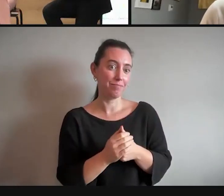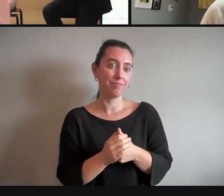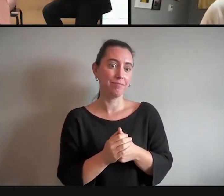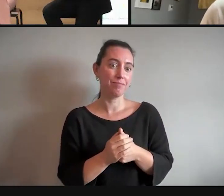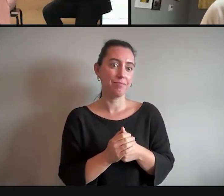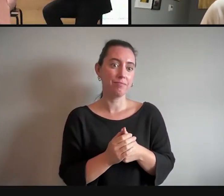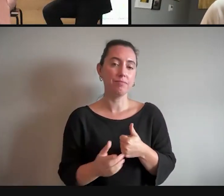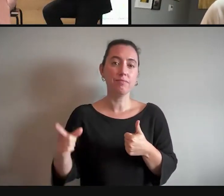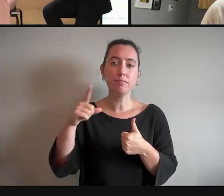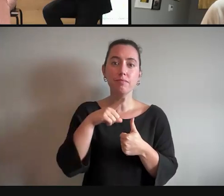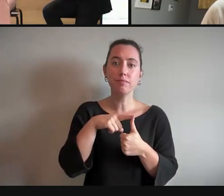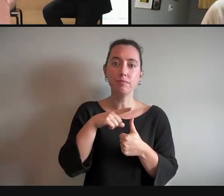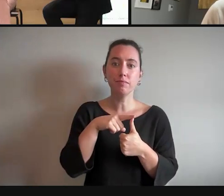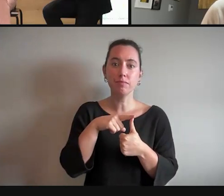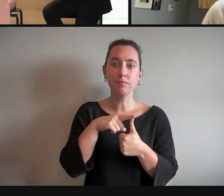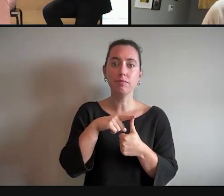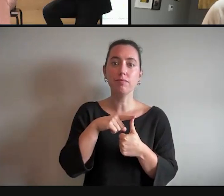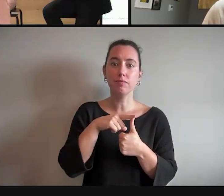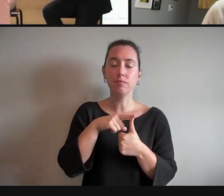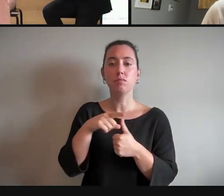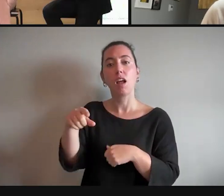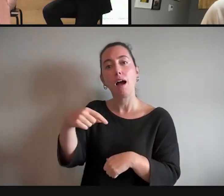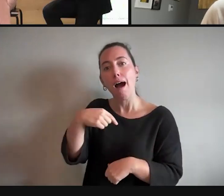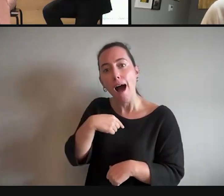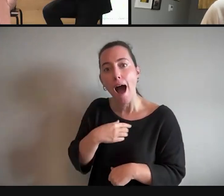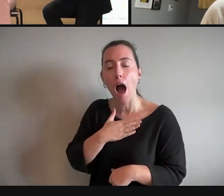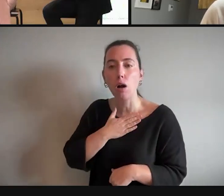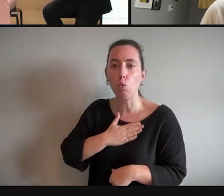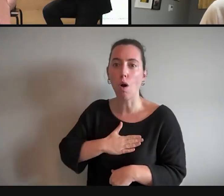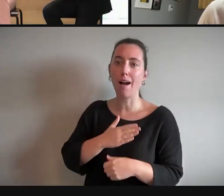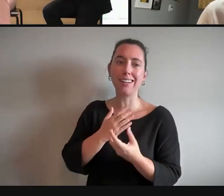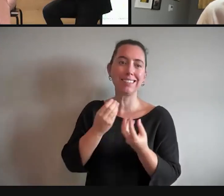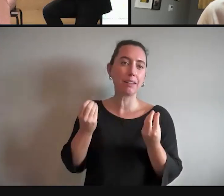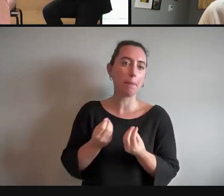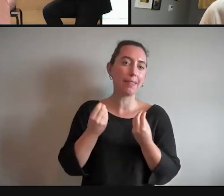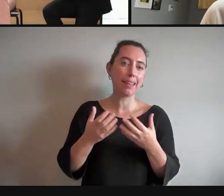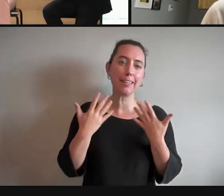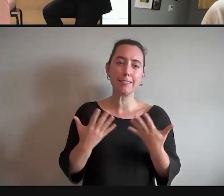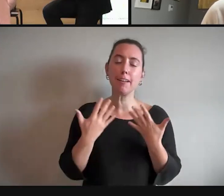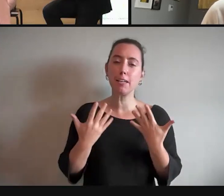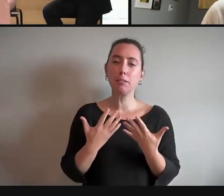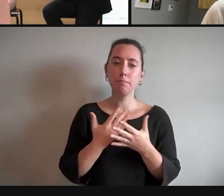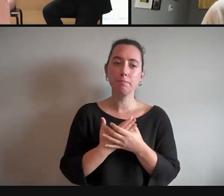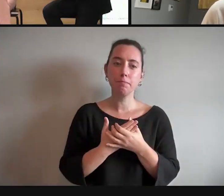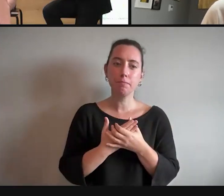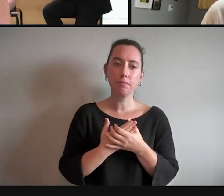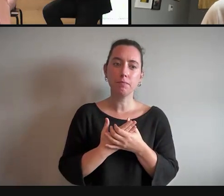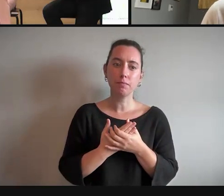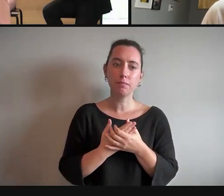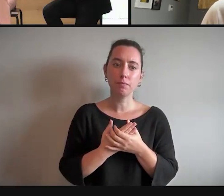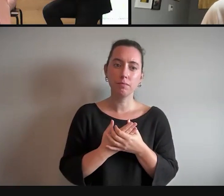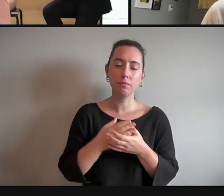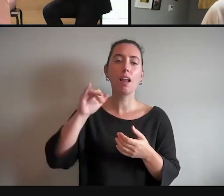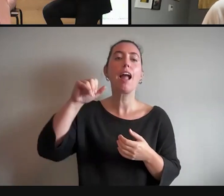way, I would like to have something between, like exam between the